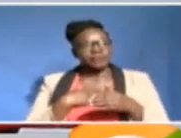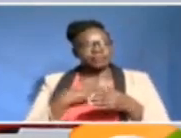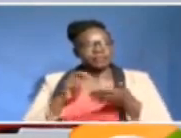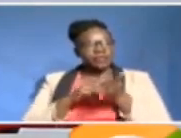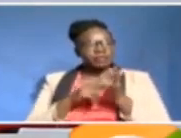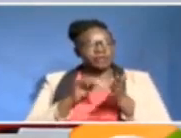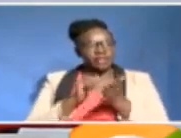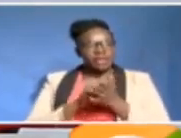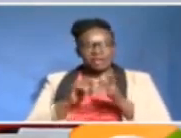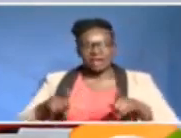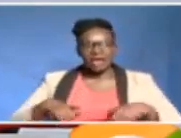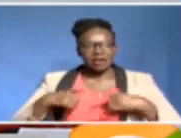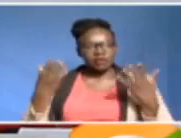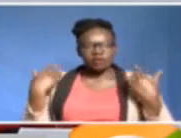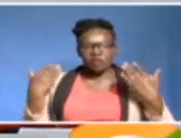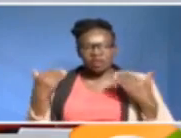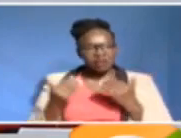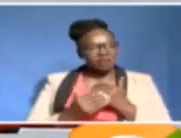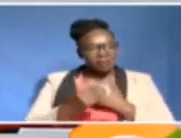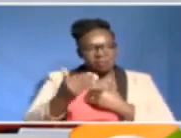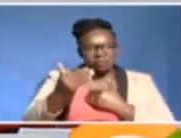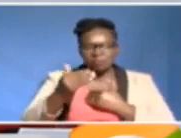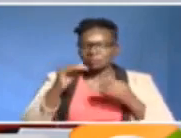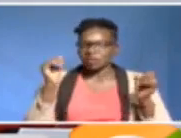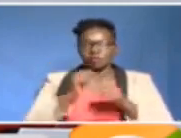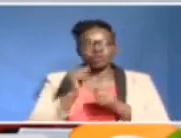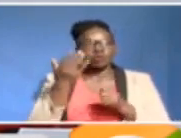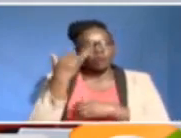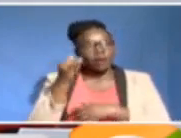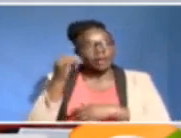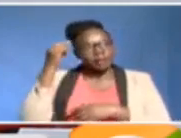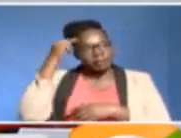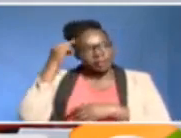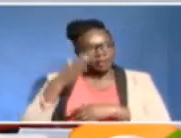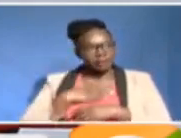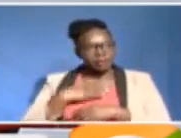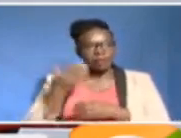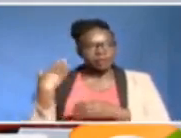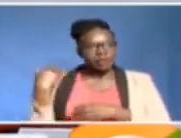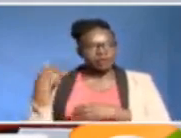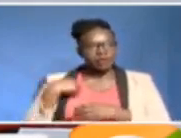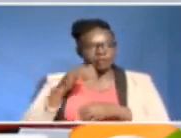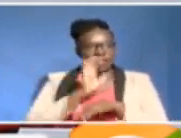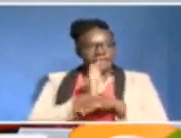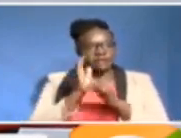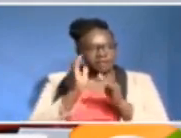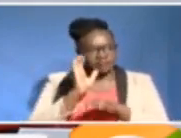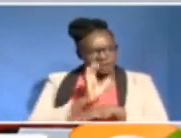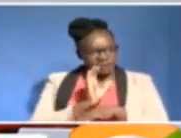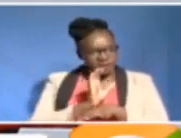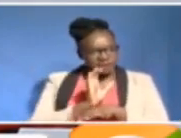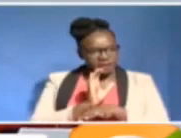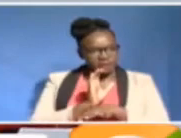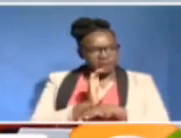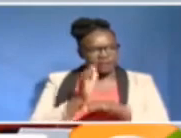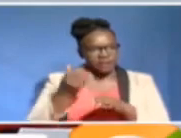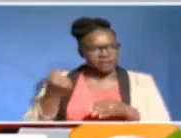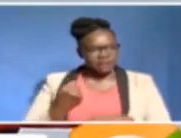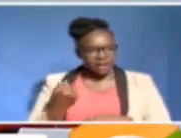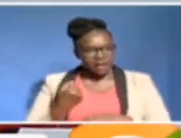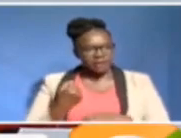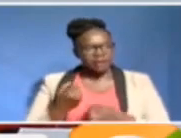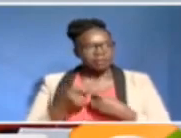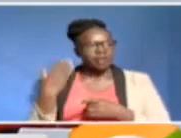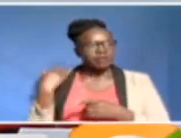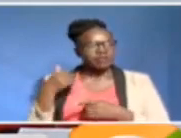be my life, because my conscience, I was a church girl, you know. Okay, I'm still a church girl, but I mean, I was in